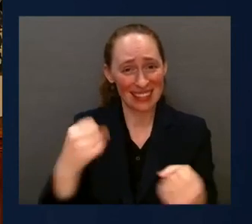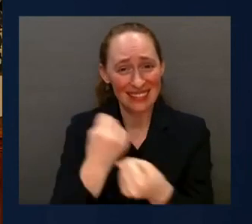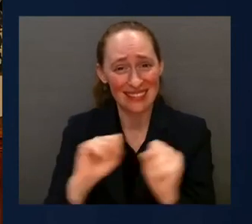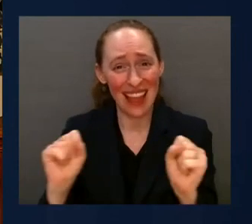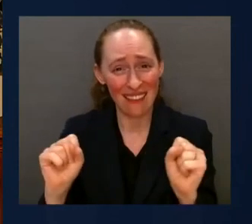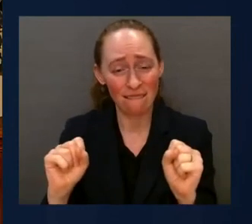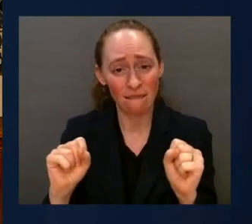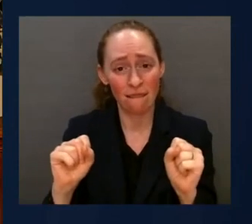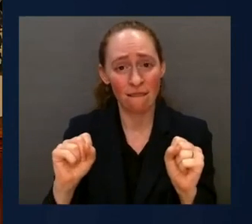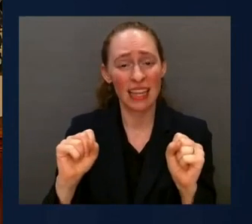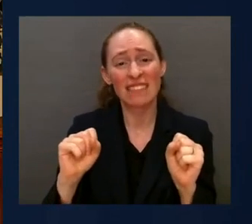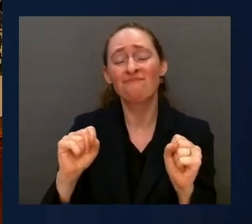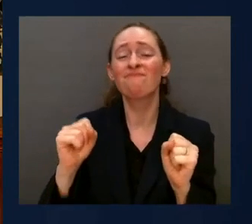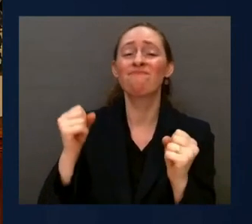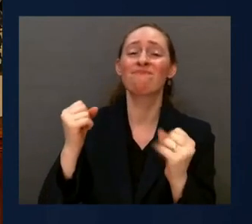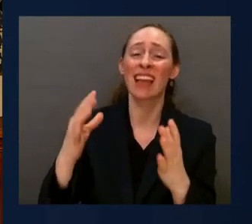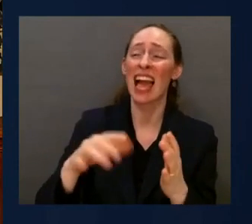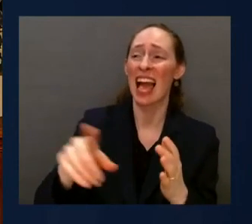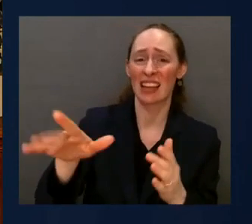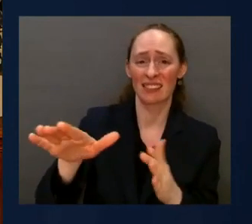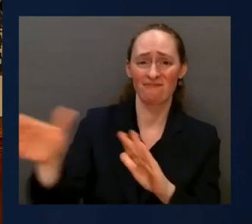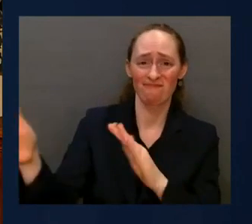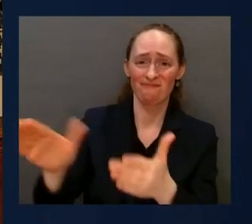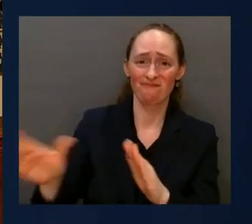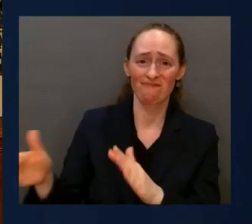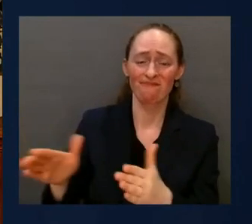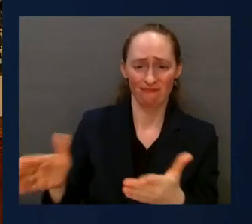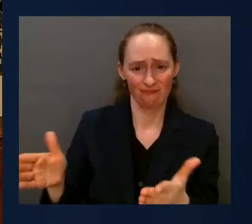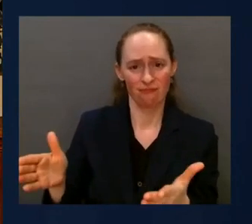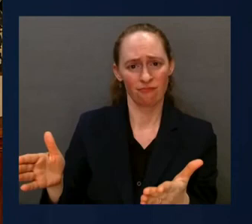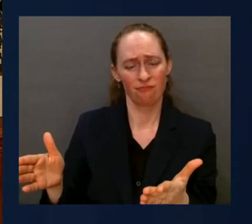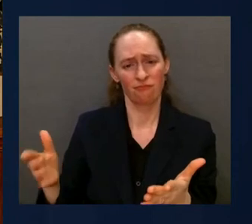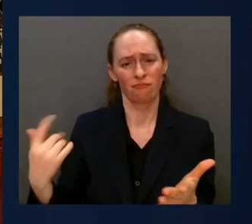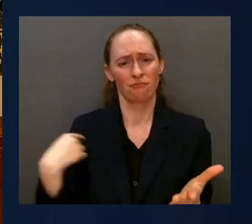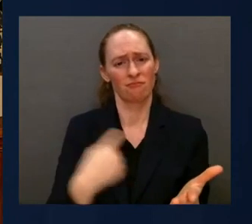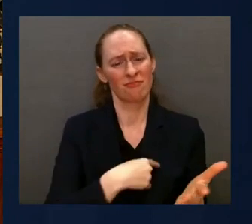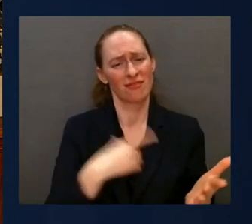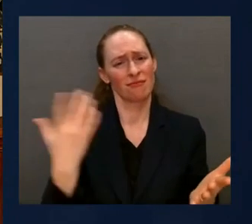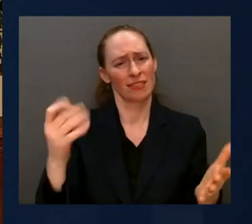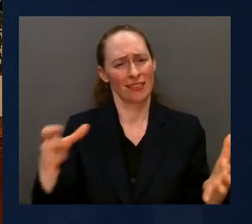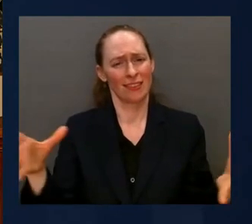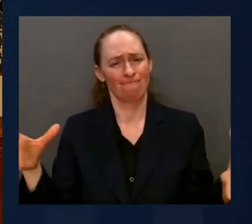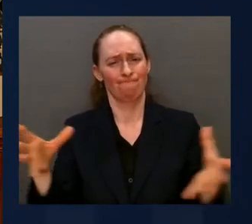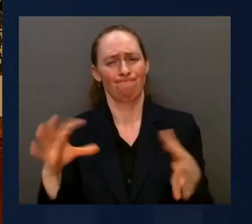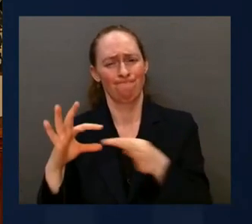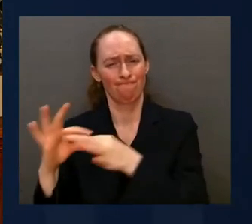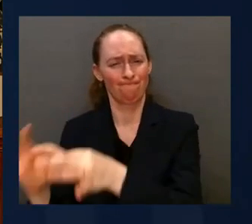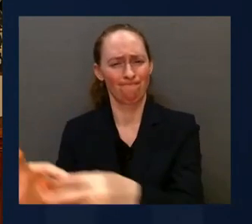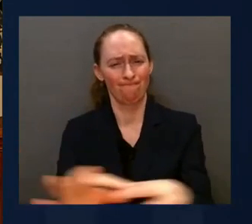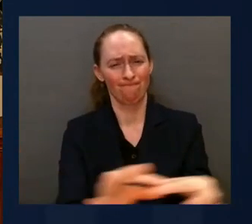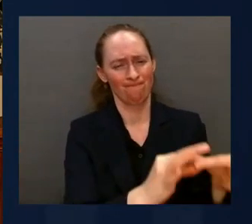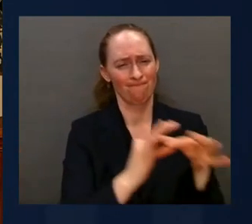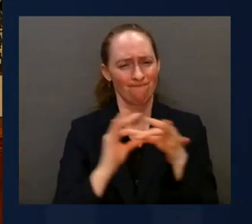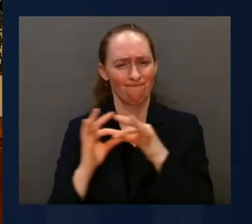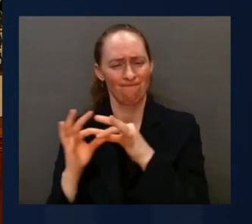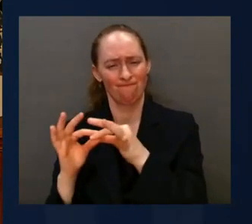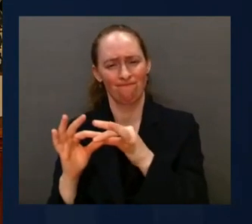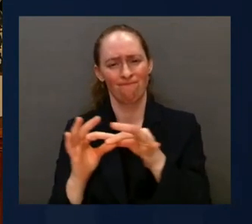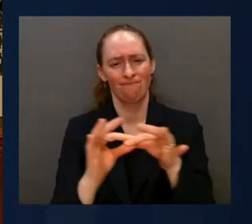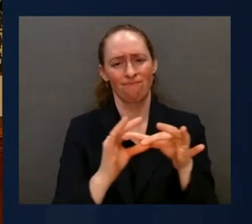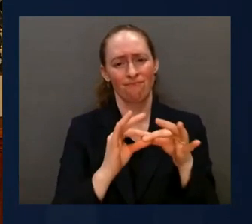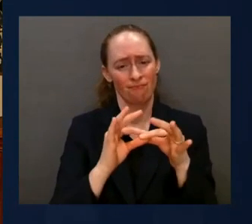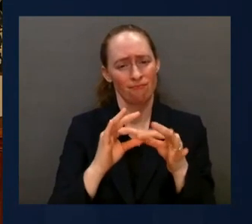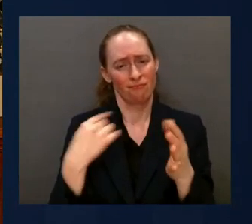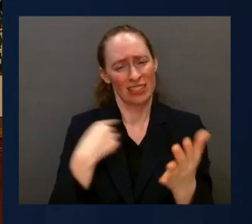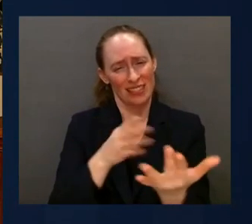together and prove that we can still do big things. 20 years ago, under the leadership of President Bush and